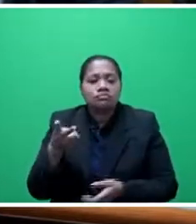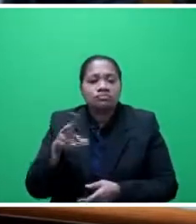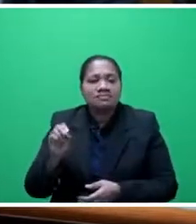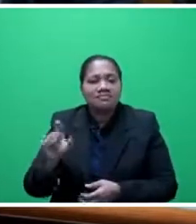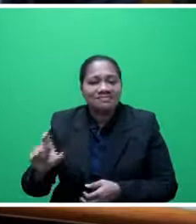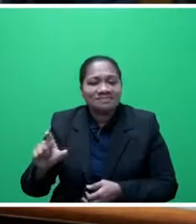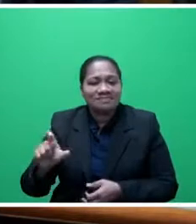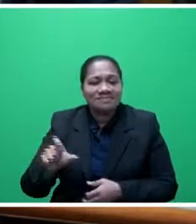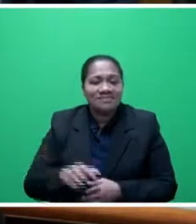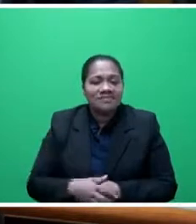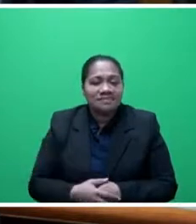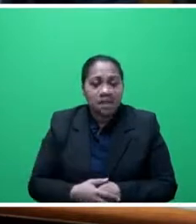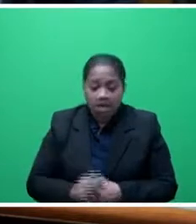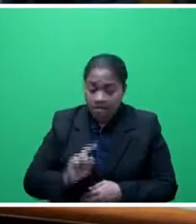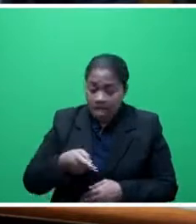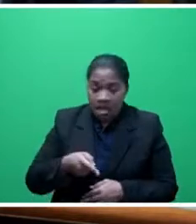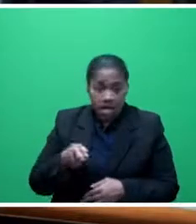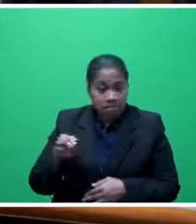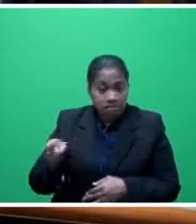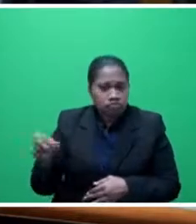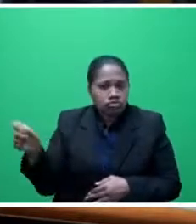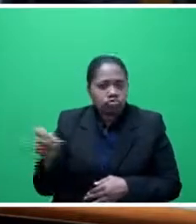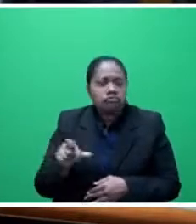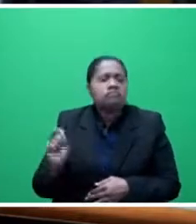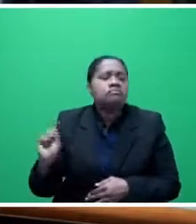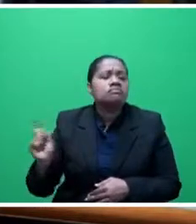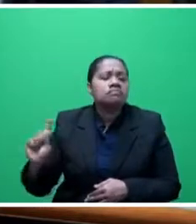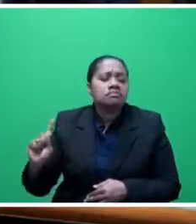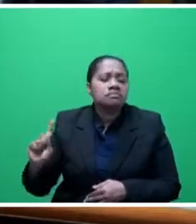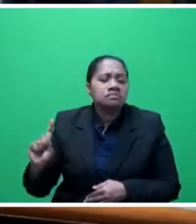that should have been passed directly